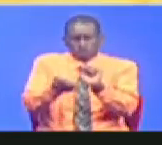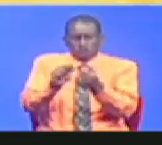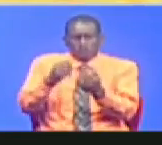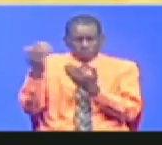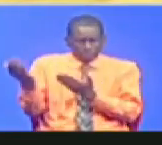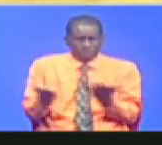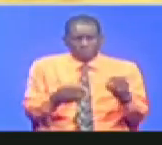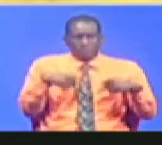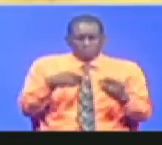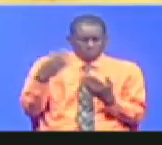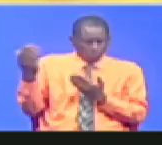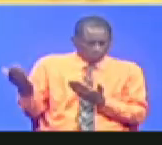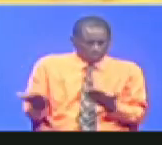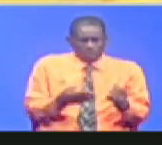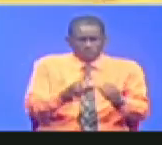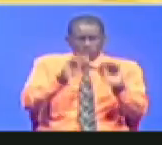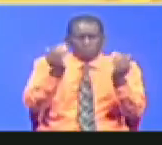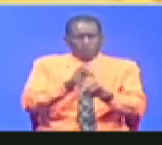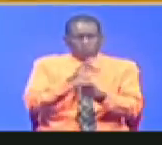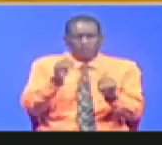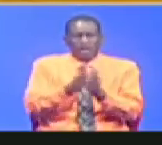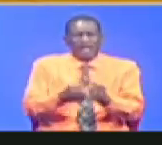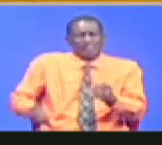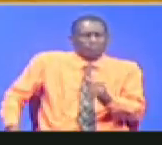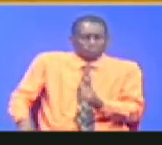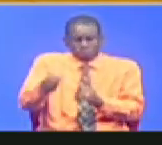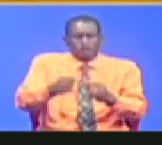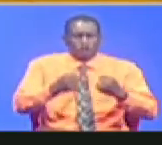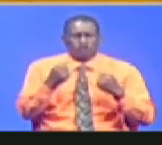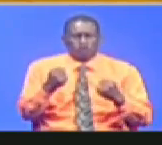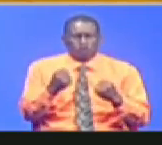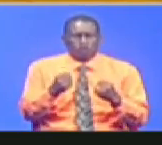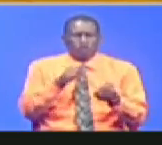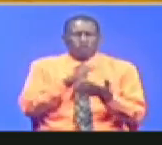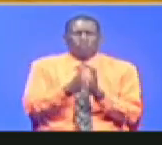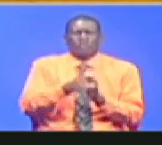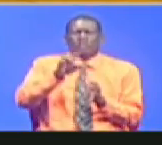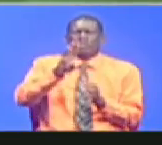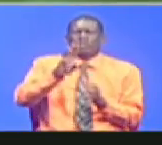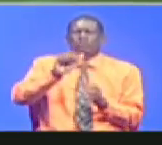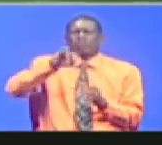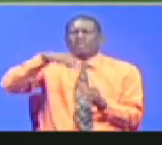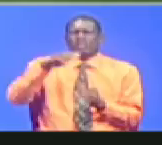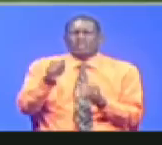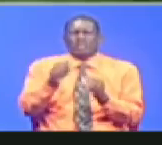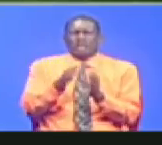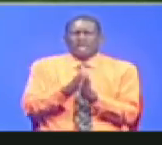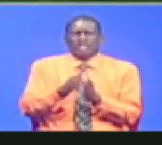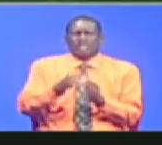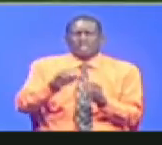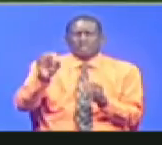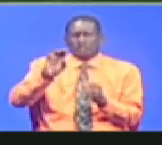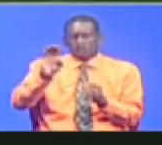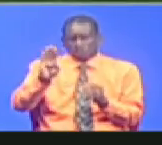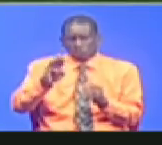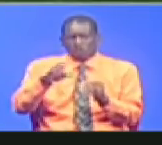wa kureceive wana improve na pia services imekuwa strong. Meanwhile, with the absence of Janet Wanja and Triza Tuka, Sharon Chepchumba's minor injury could deal a